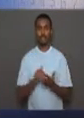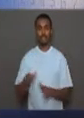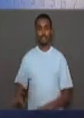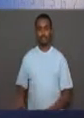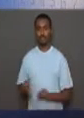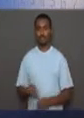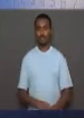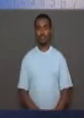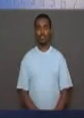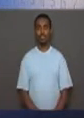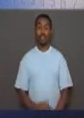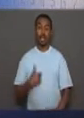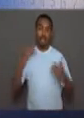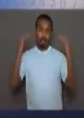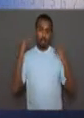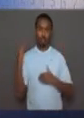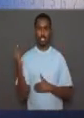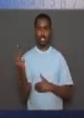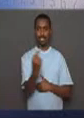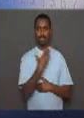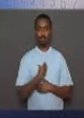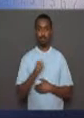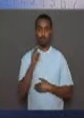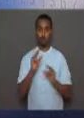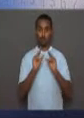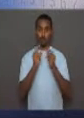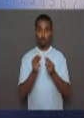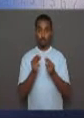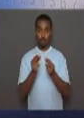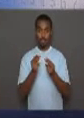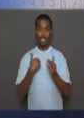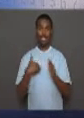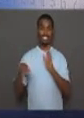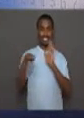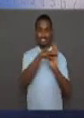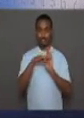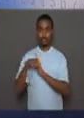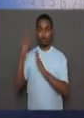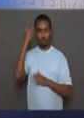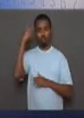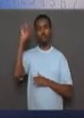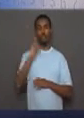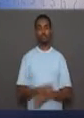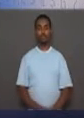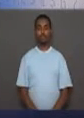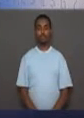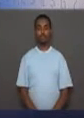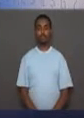Hello again, students. I hope that each member of your group has been assigned a